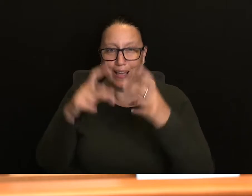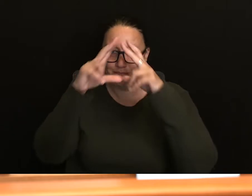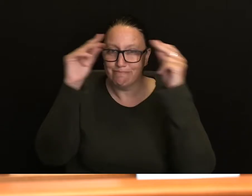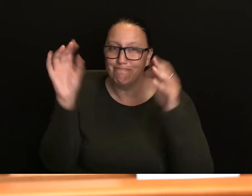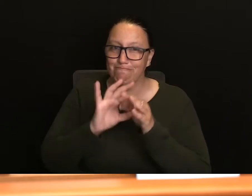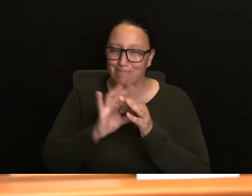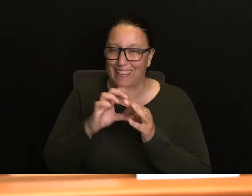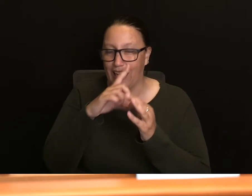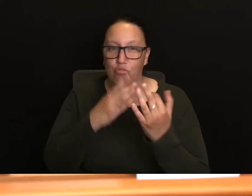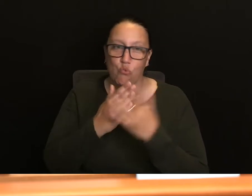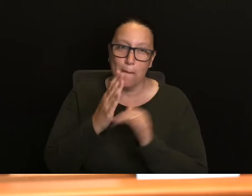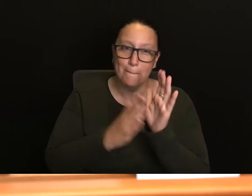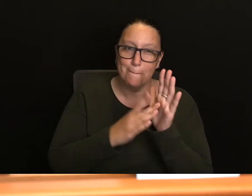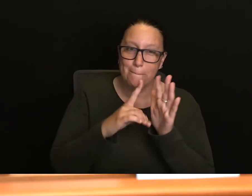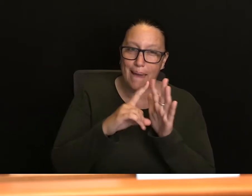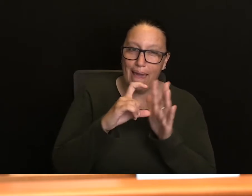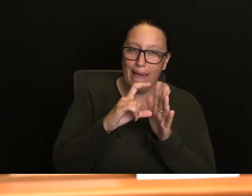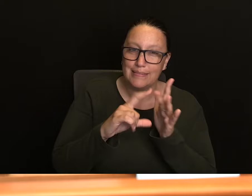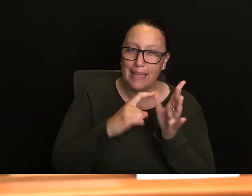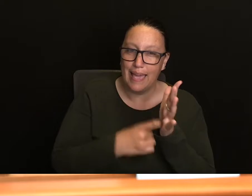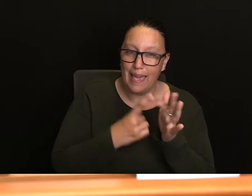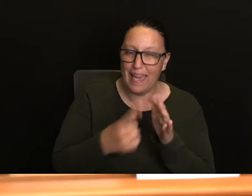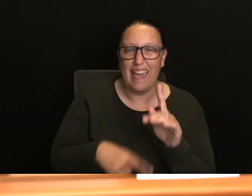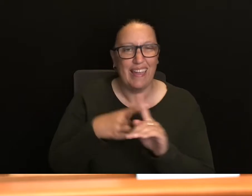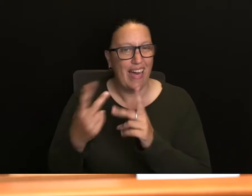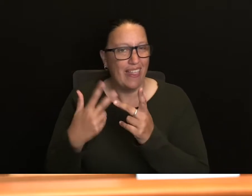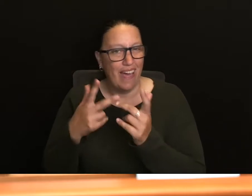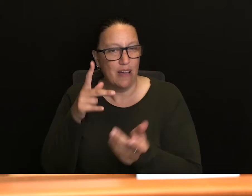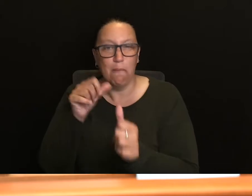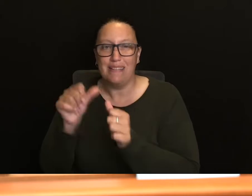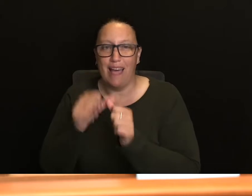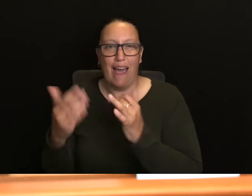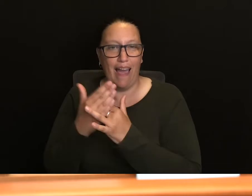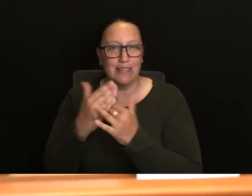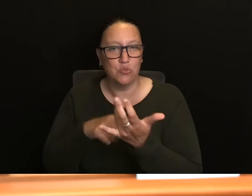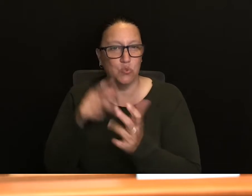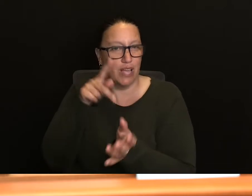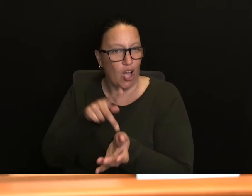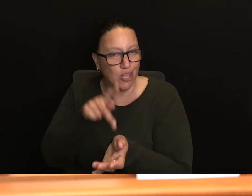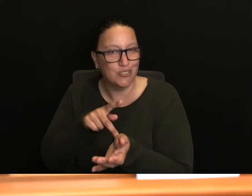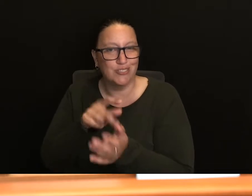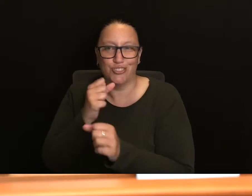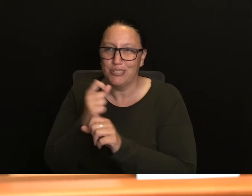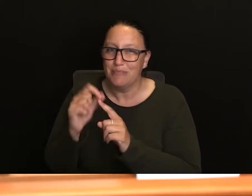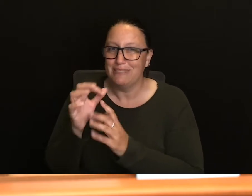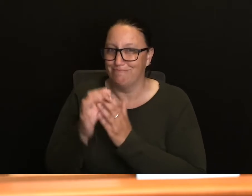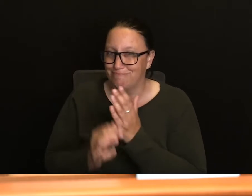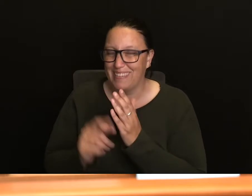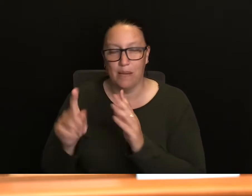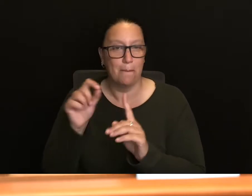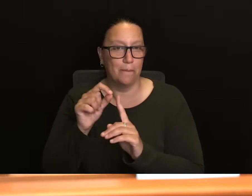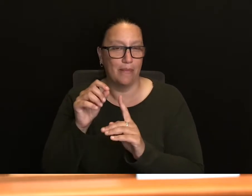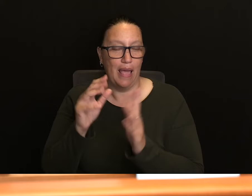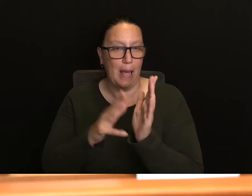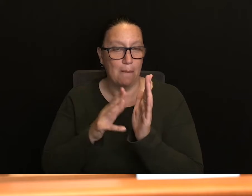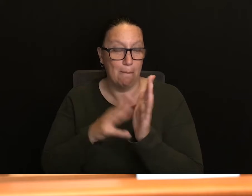Commission services. Eligibility for treatment under the Better Access to Psychiatrists, Psychologists and General Practitioners through the Medicare